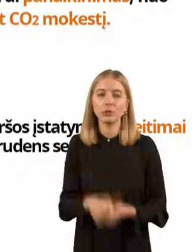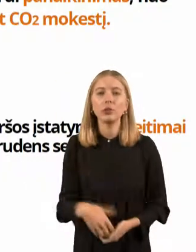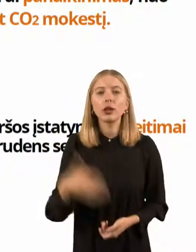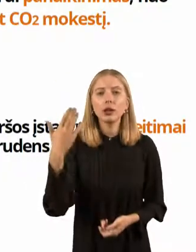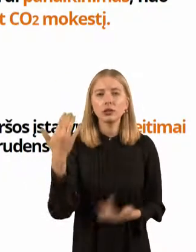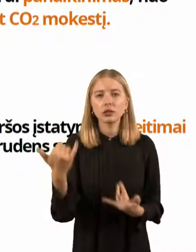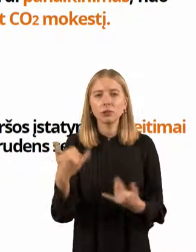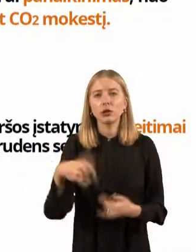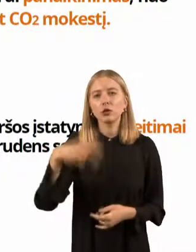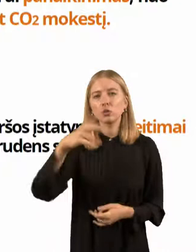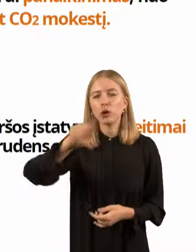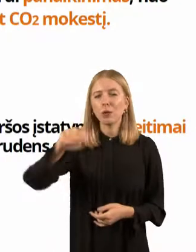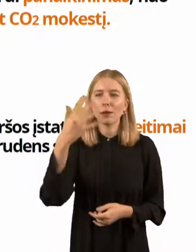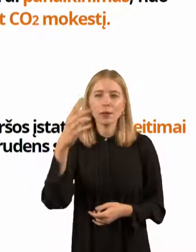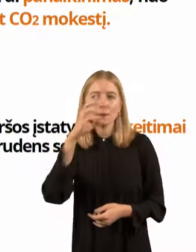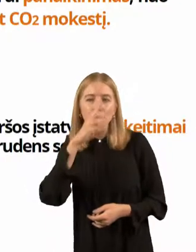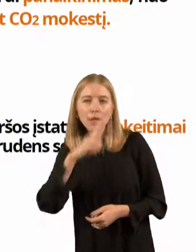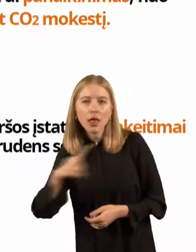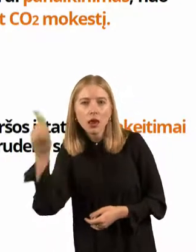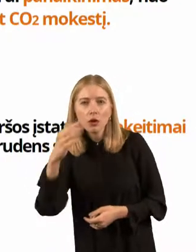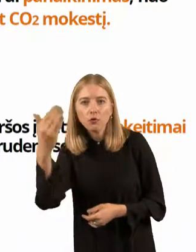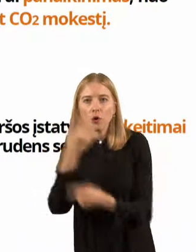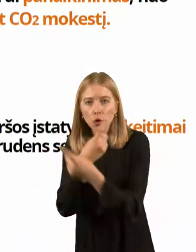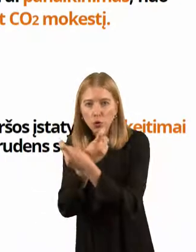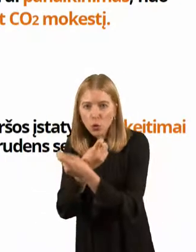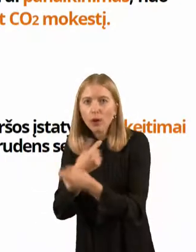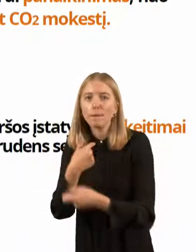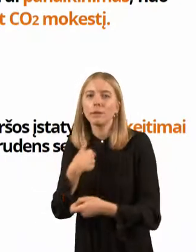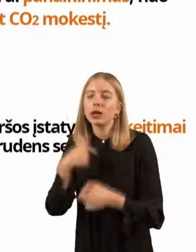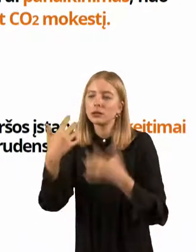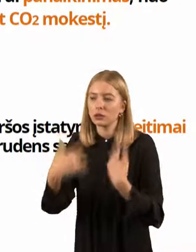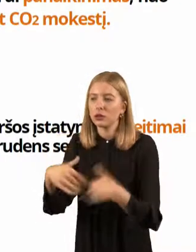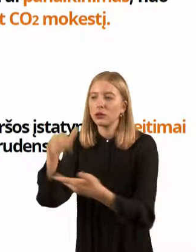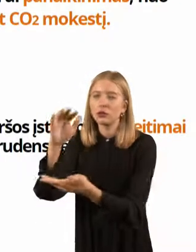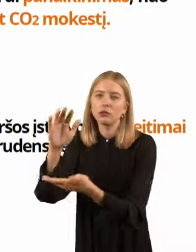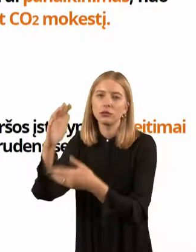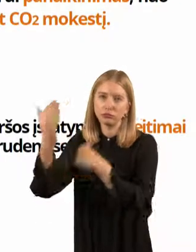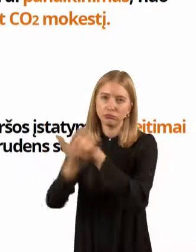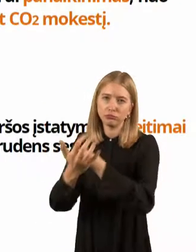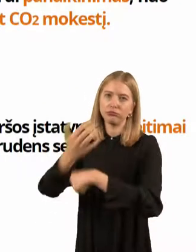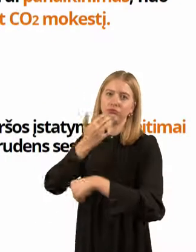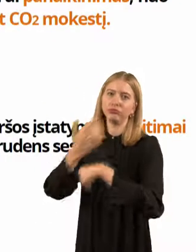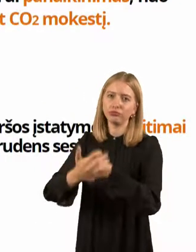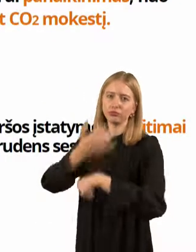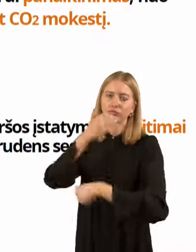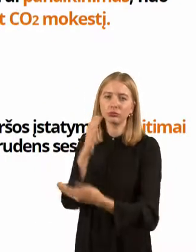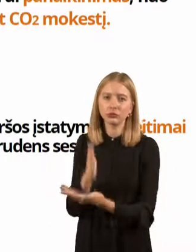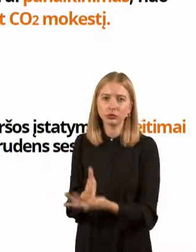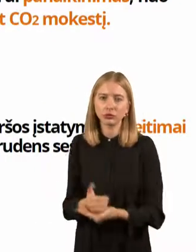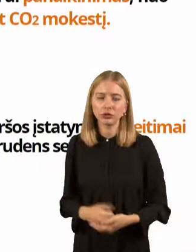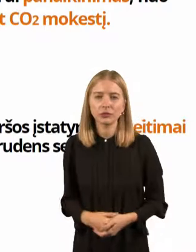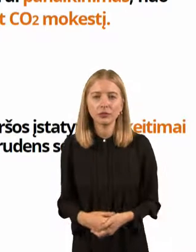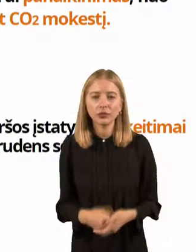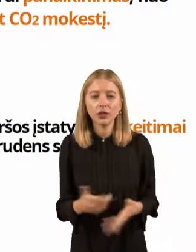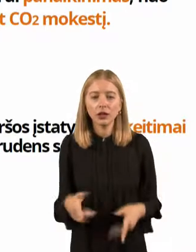have to ensure our independence from fossil fuel. And